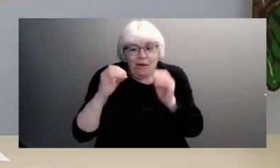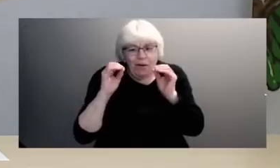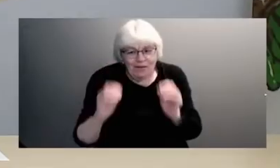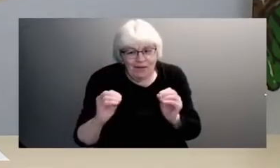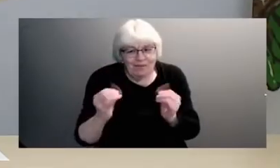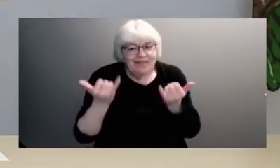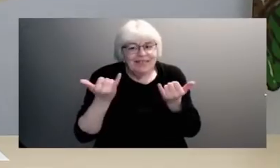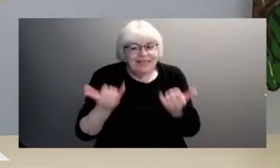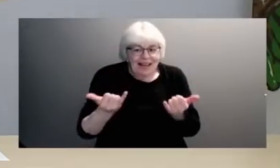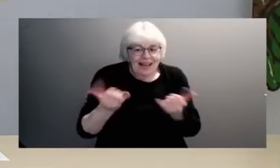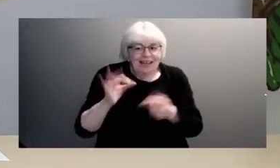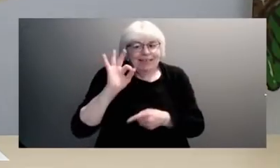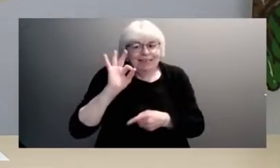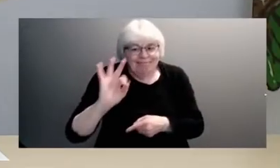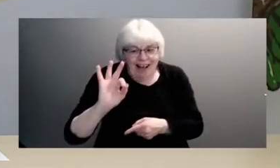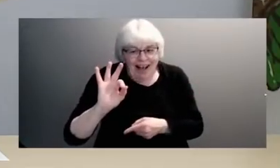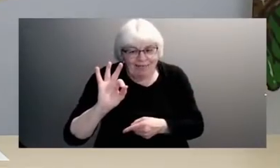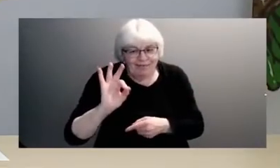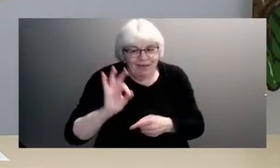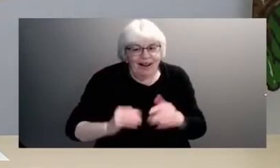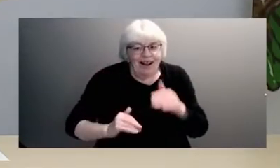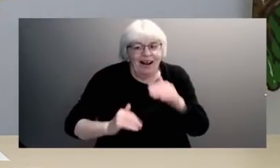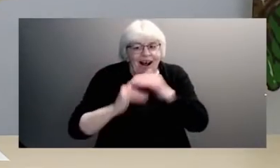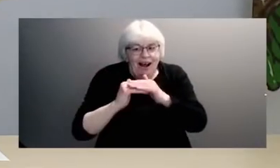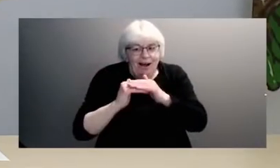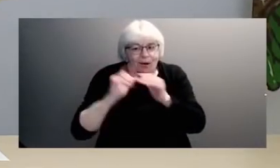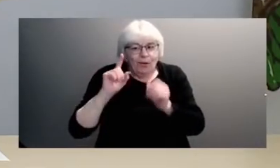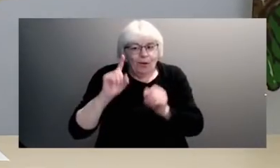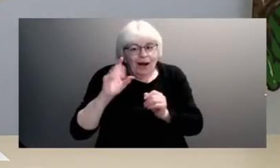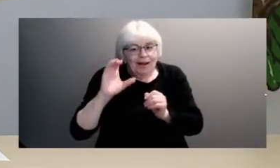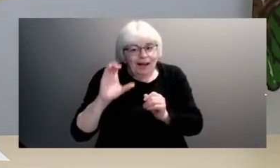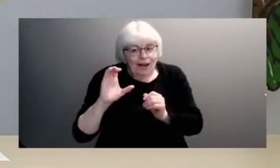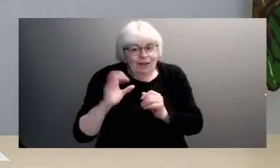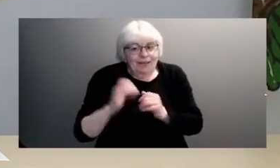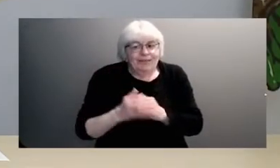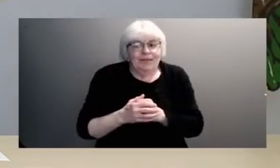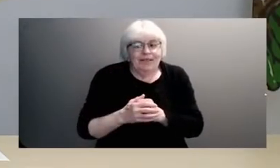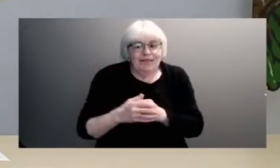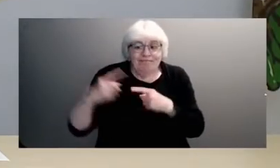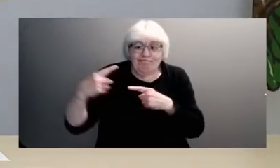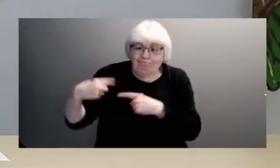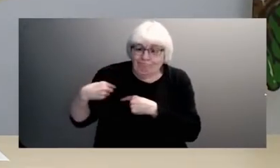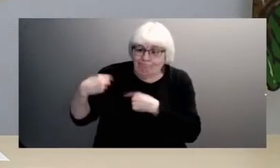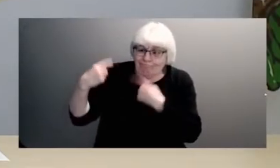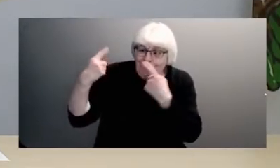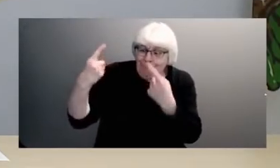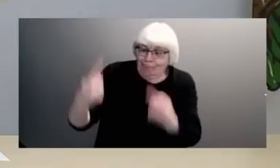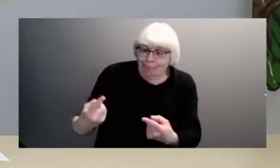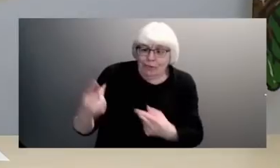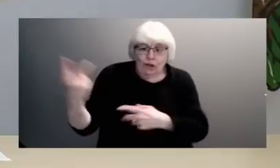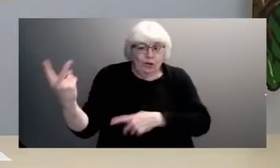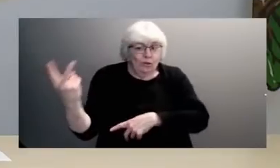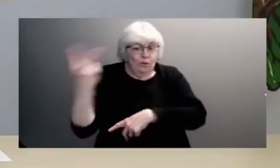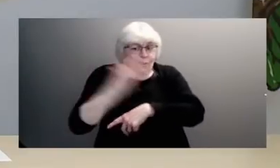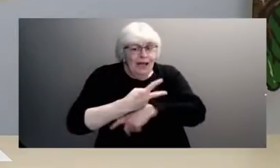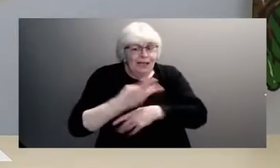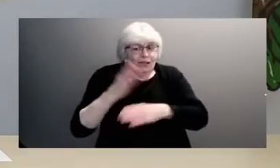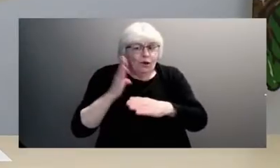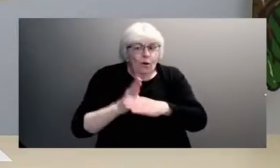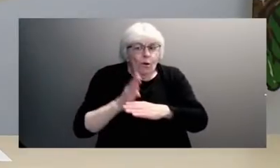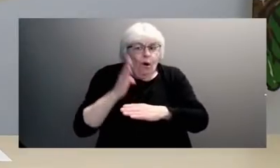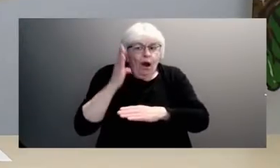days is over 2 cases per day. This is the highest amount of sustained COVID-19 activity we